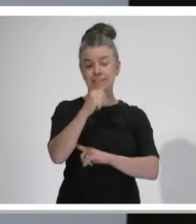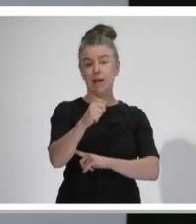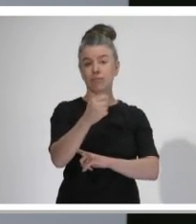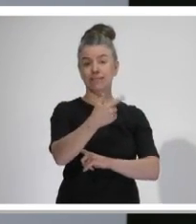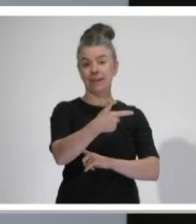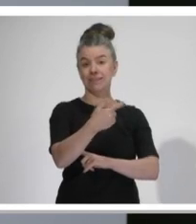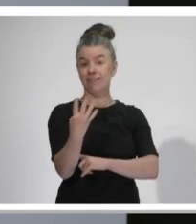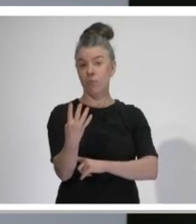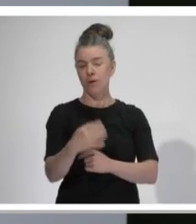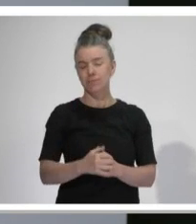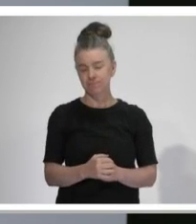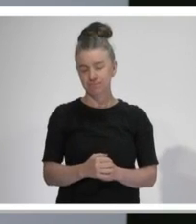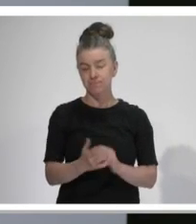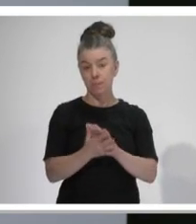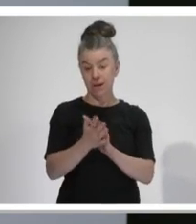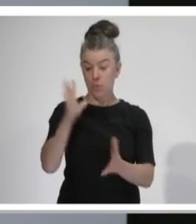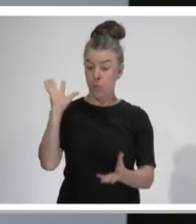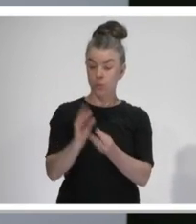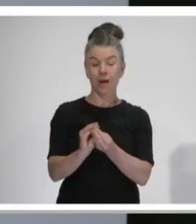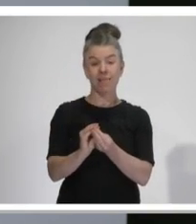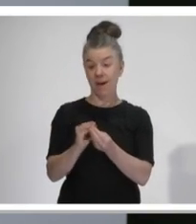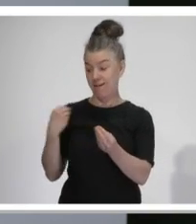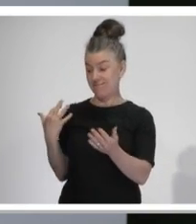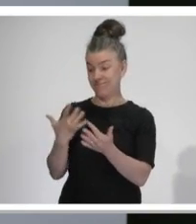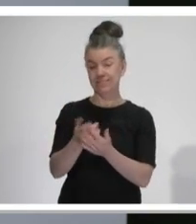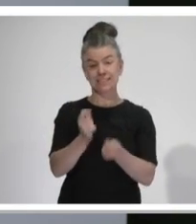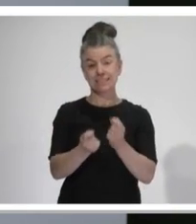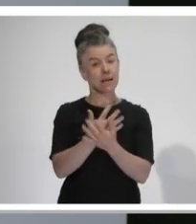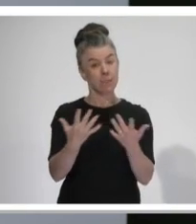2,674, giving us a total tests to date of